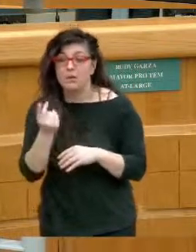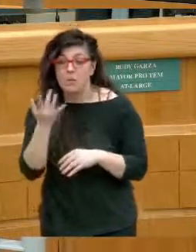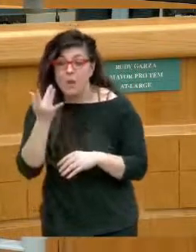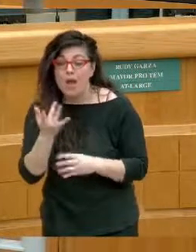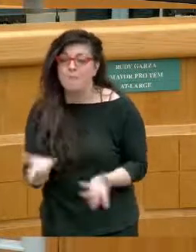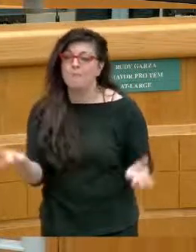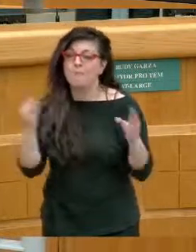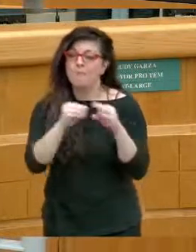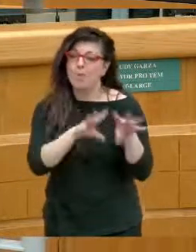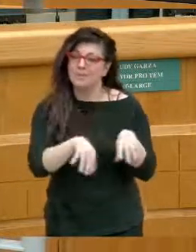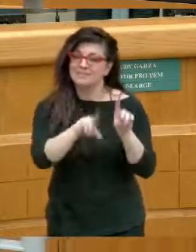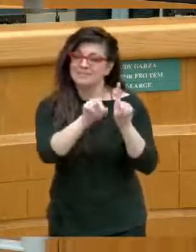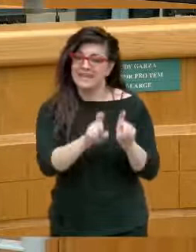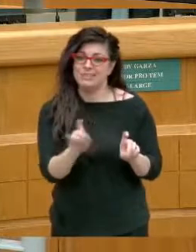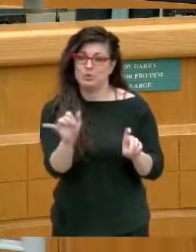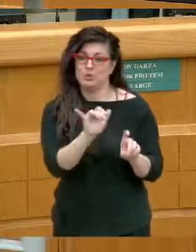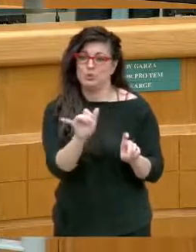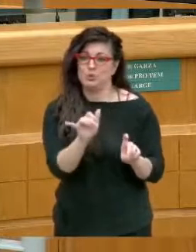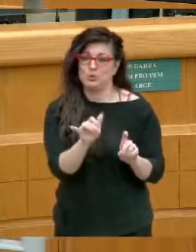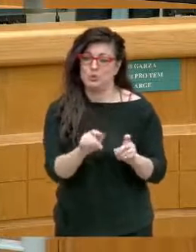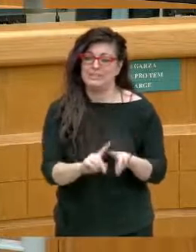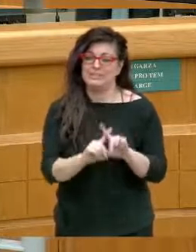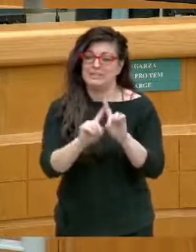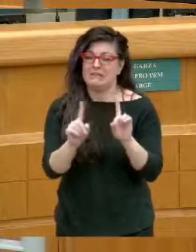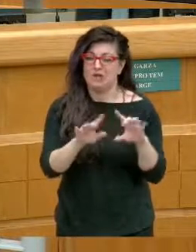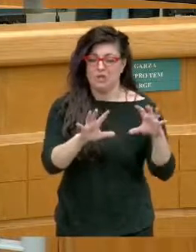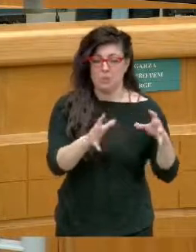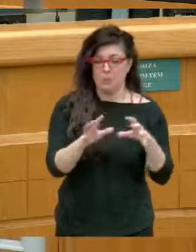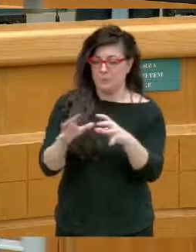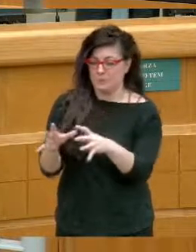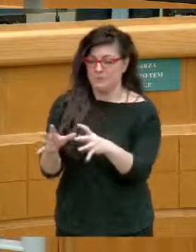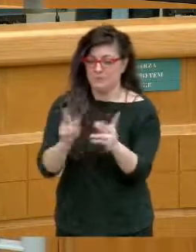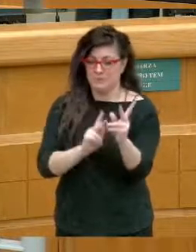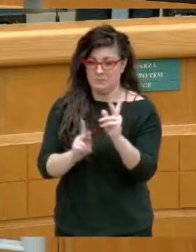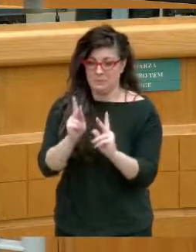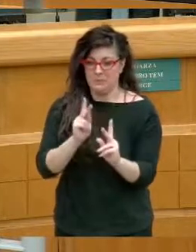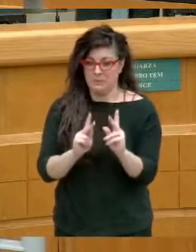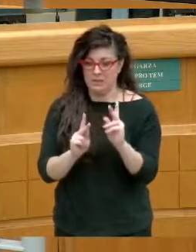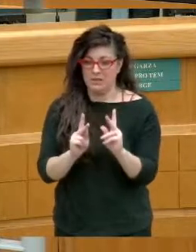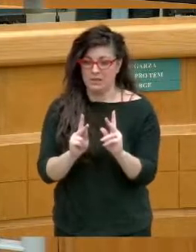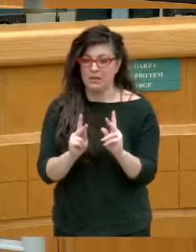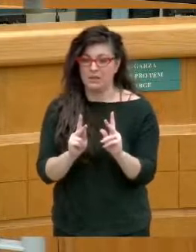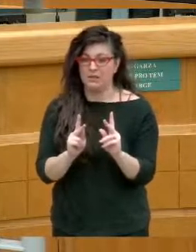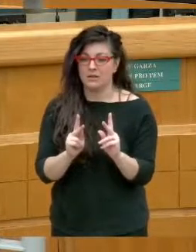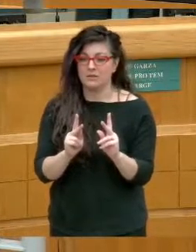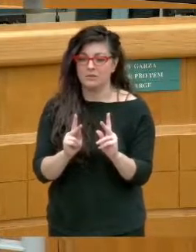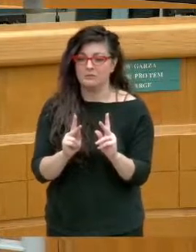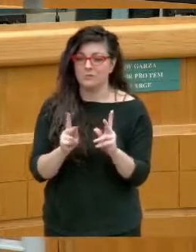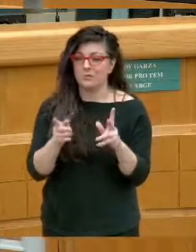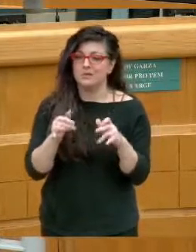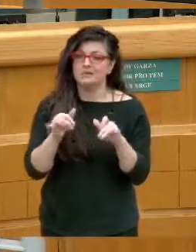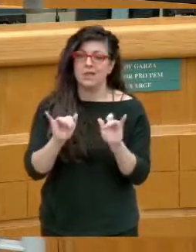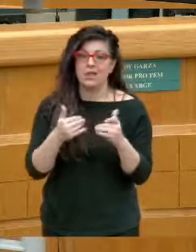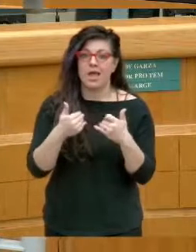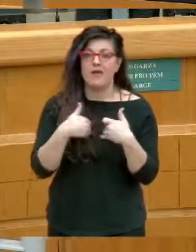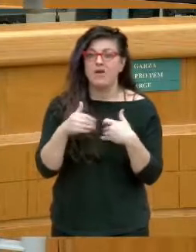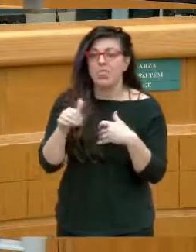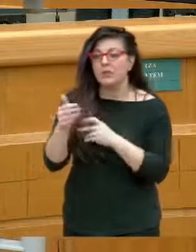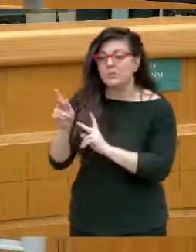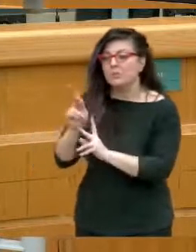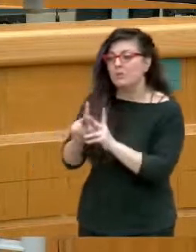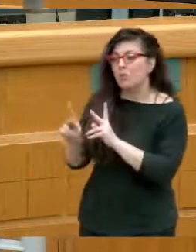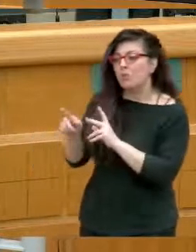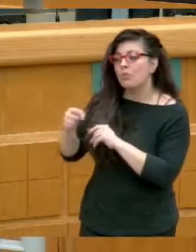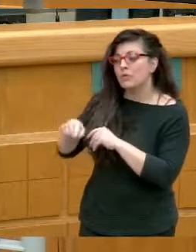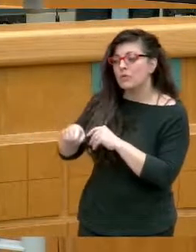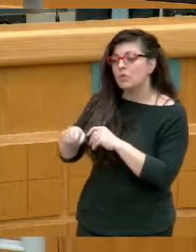So it's a different sampling of people that are in those points. And there still are the background level of people that are going through the